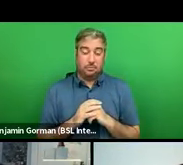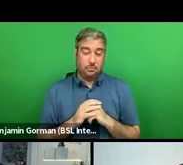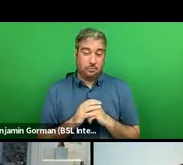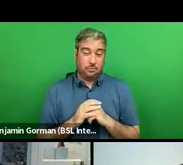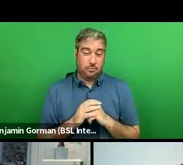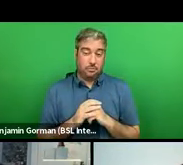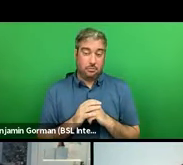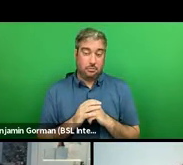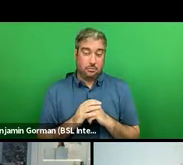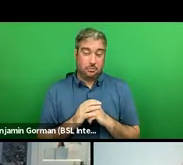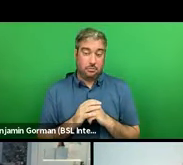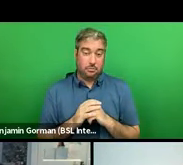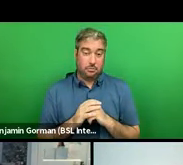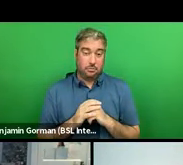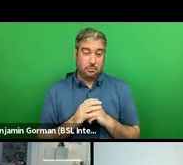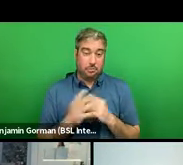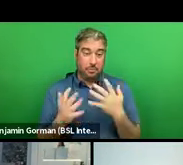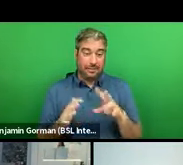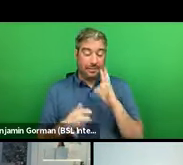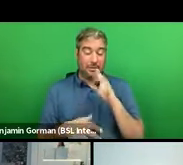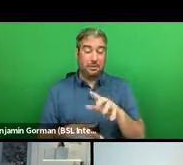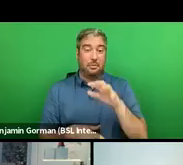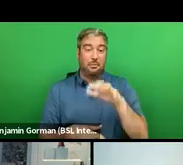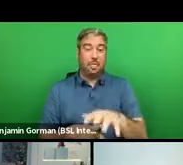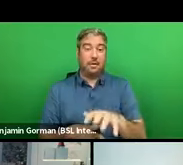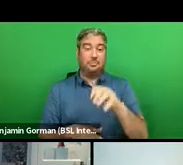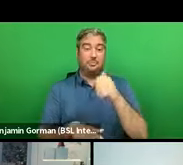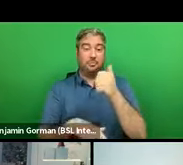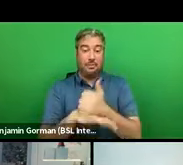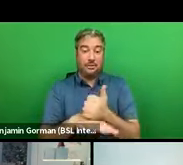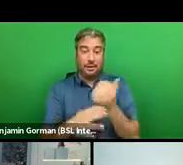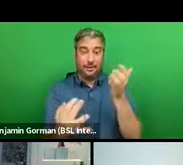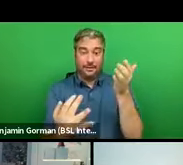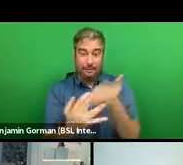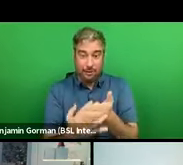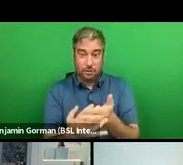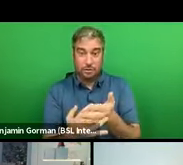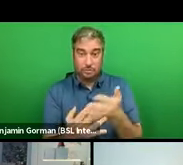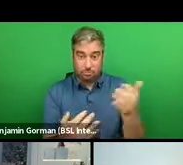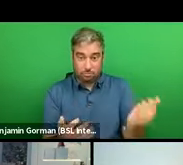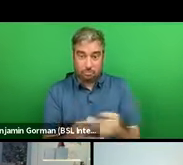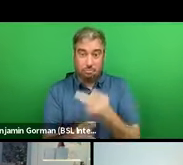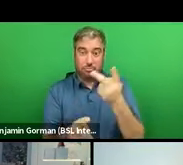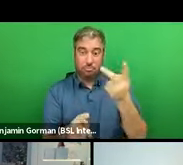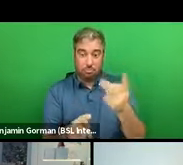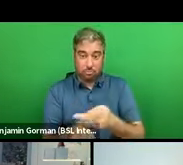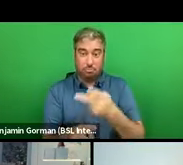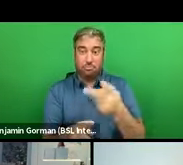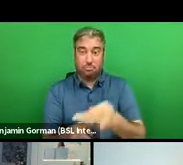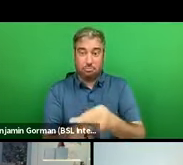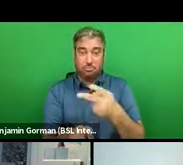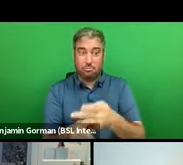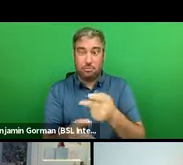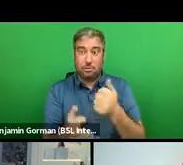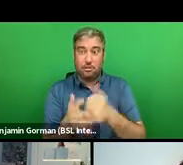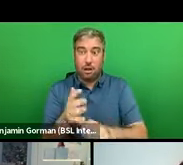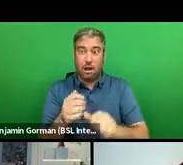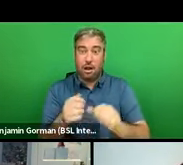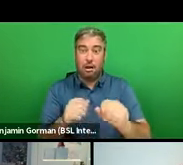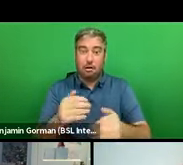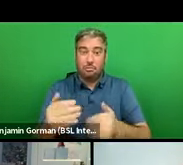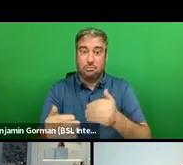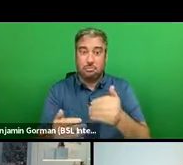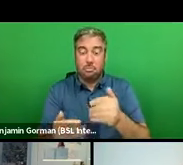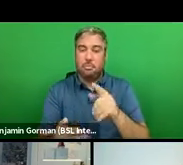intervention coming out first quite shyly, and in the last very few years, as